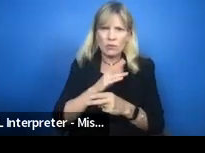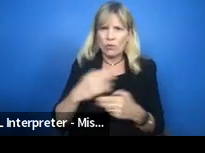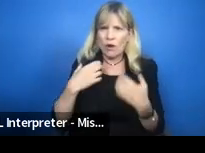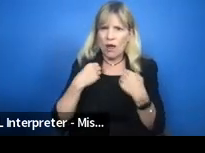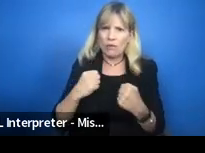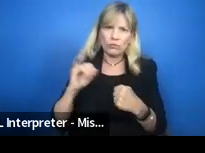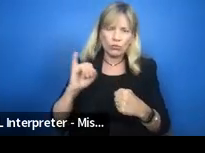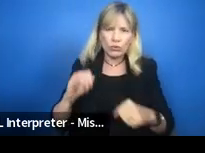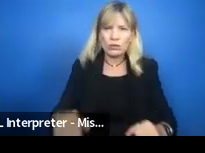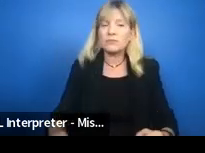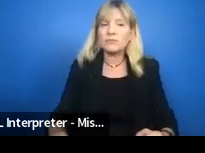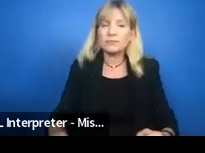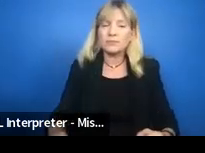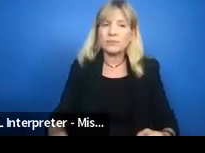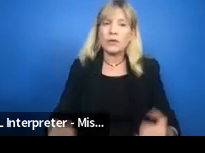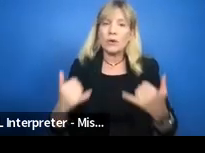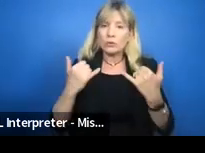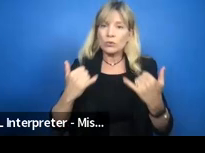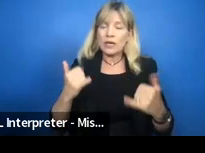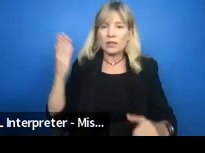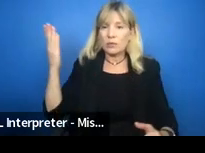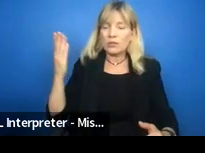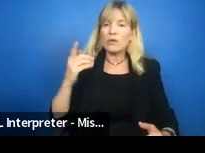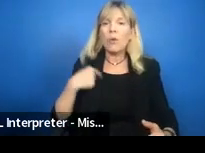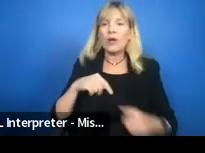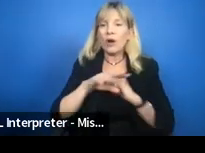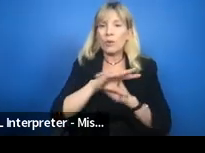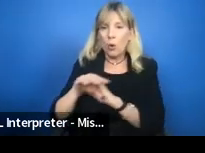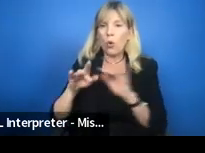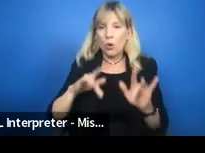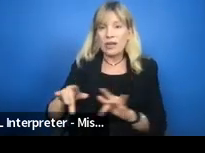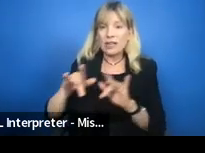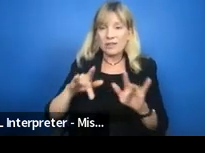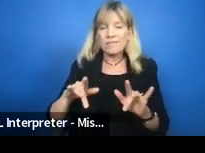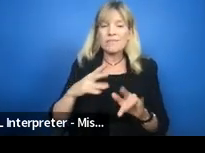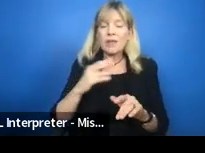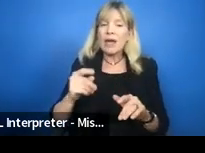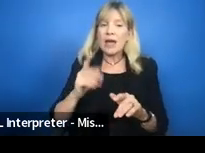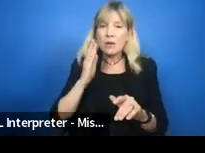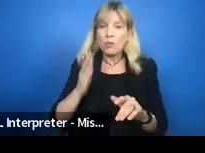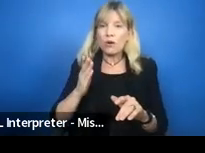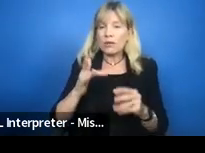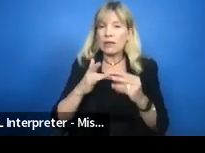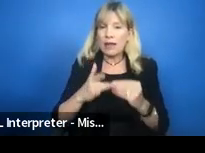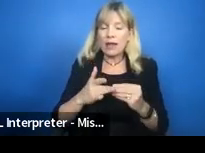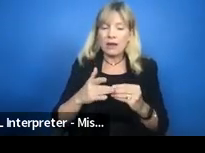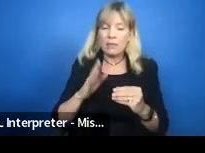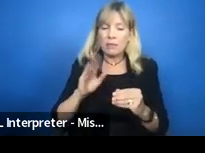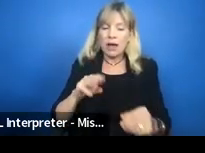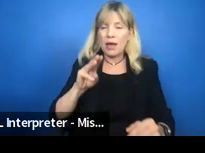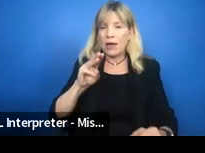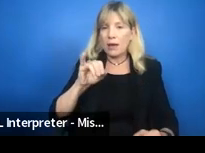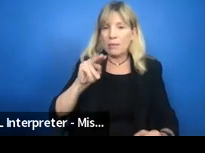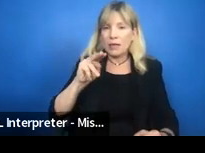coverage. Today's presentation is being recorded, and it is going to be led by Mina